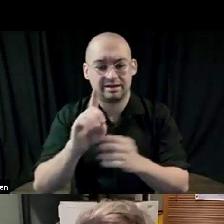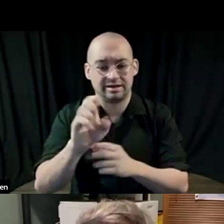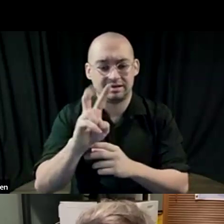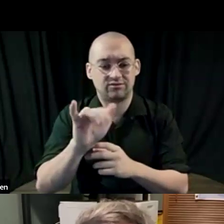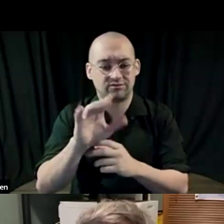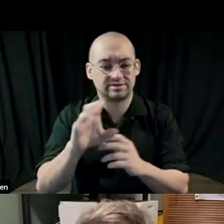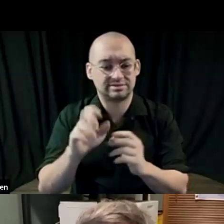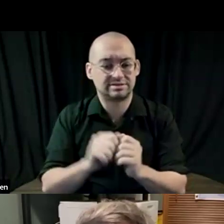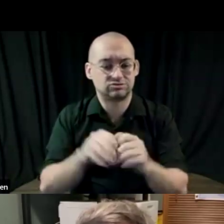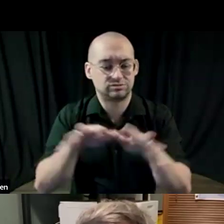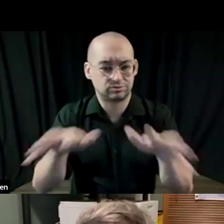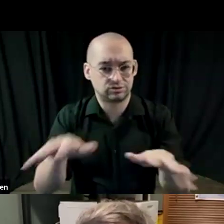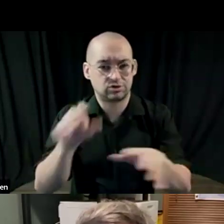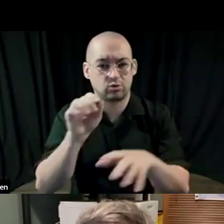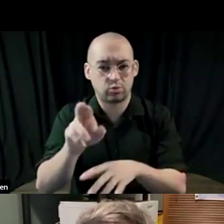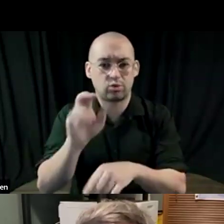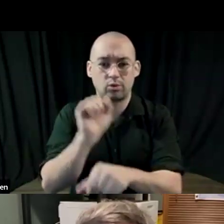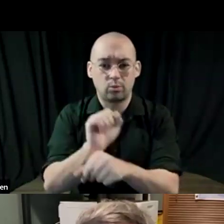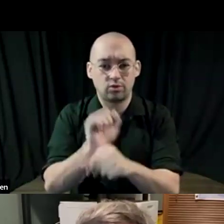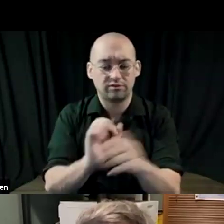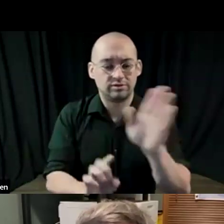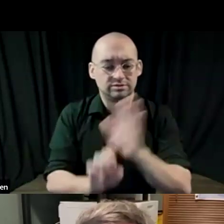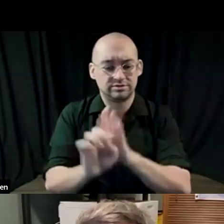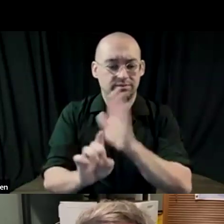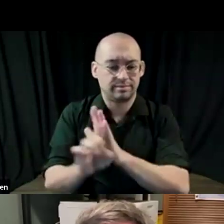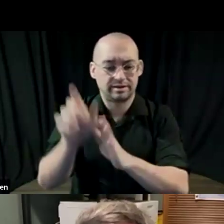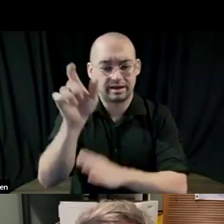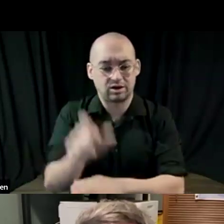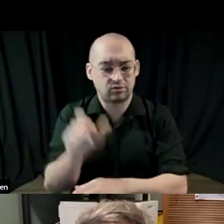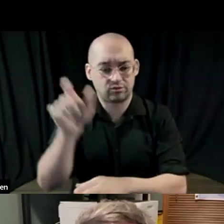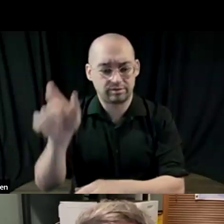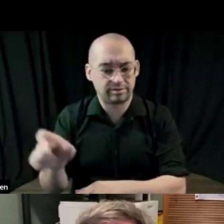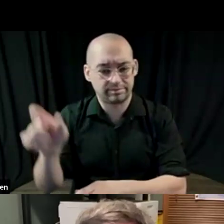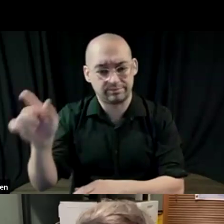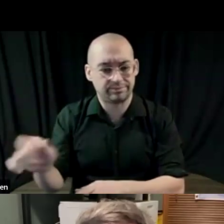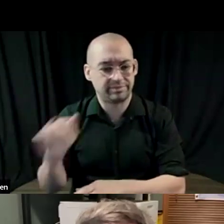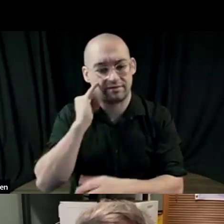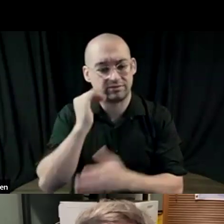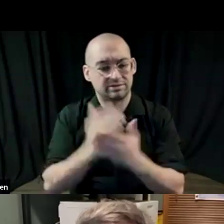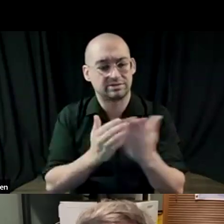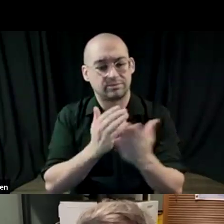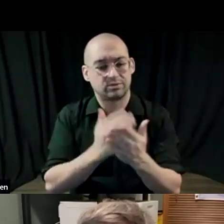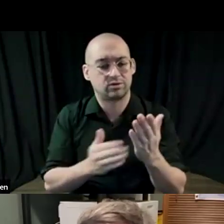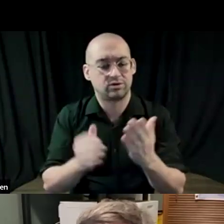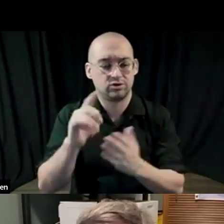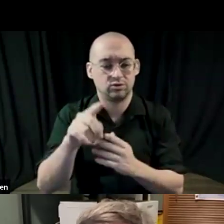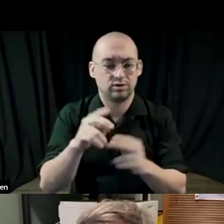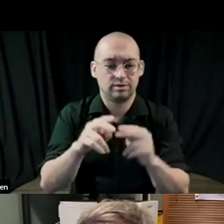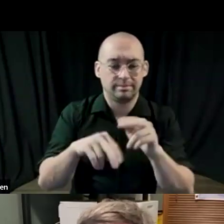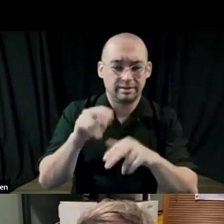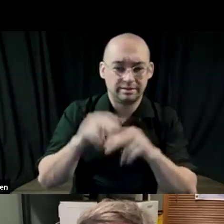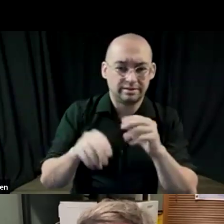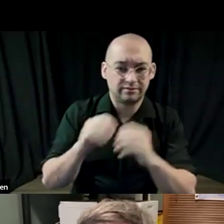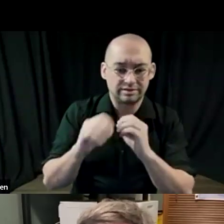or workforce development category if there's a component where you're refurbishing computers